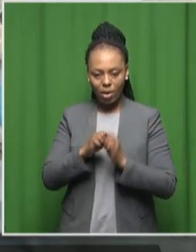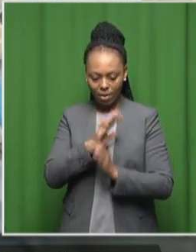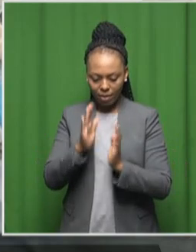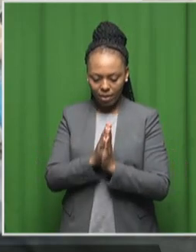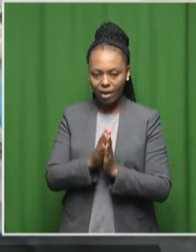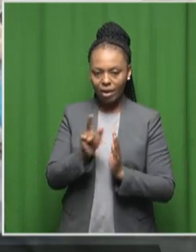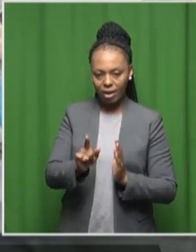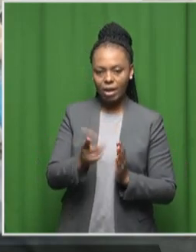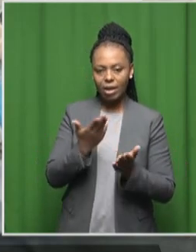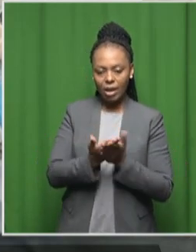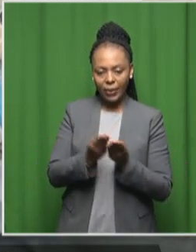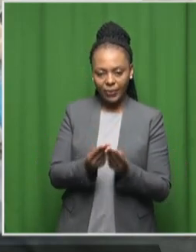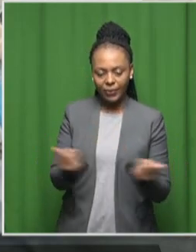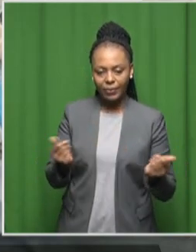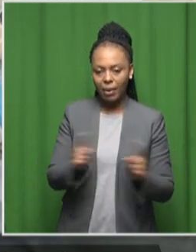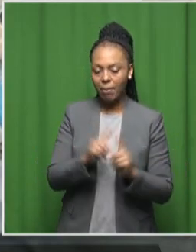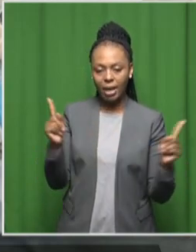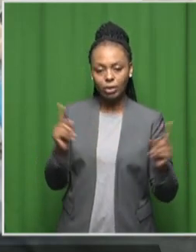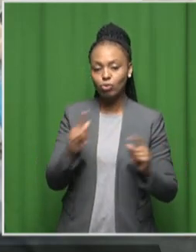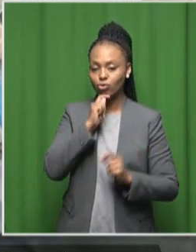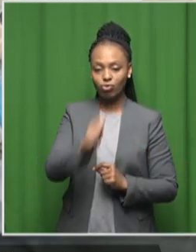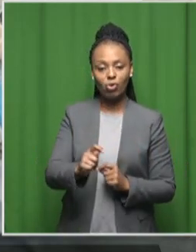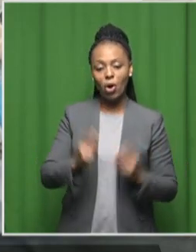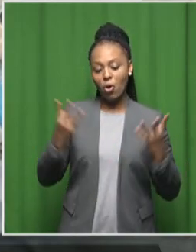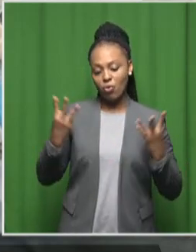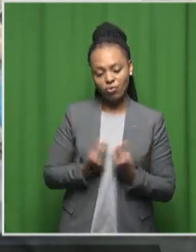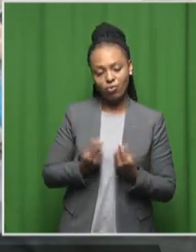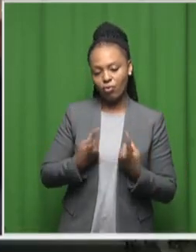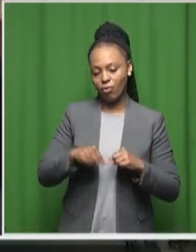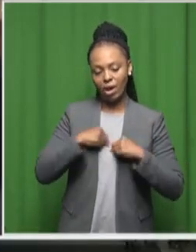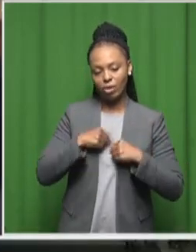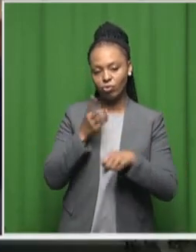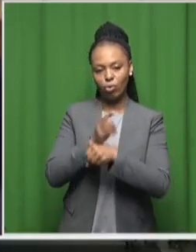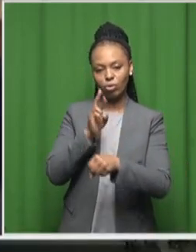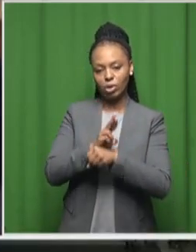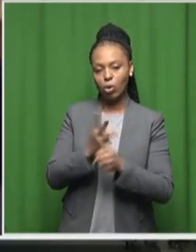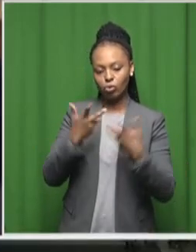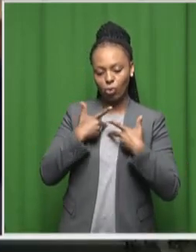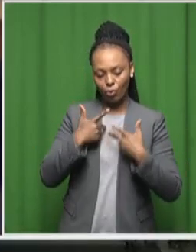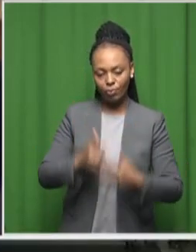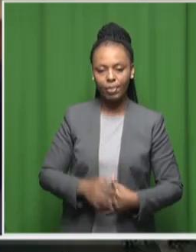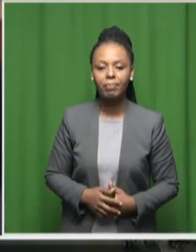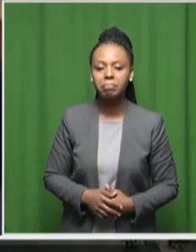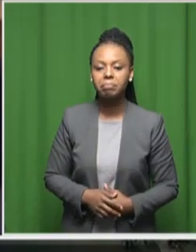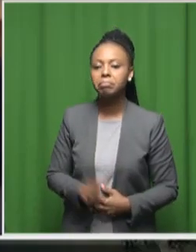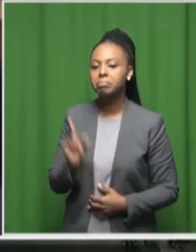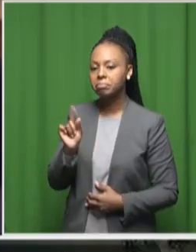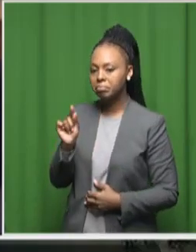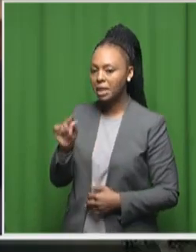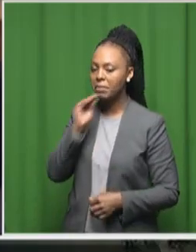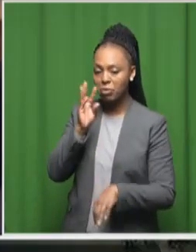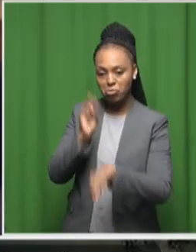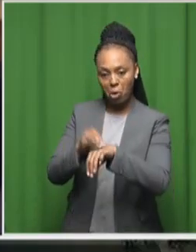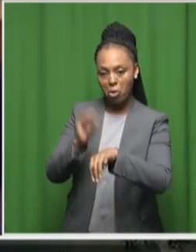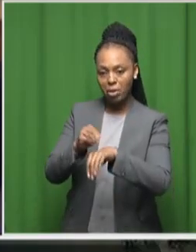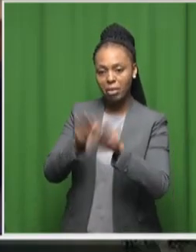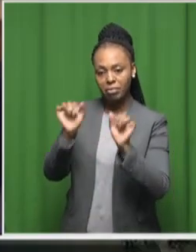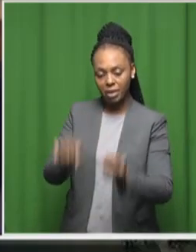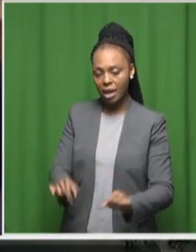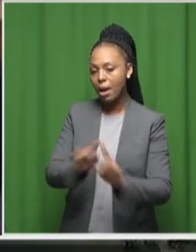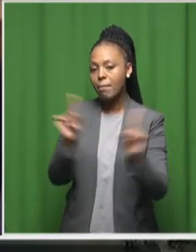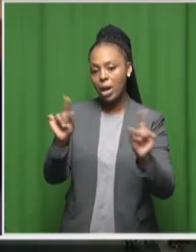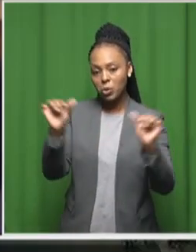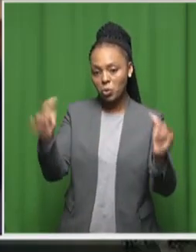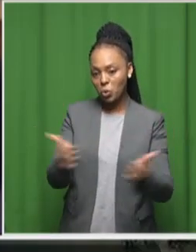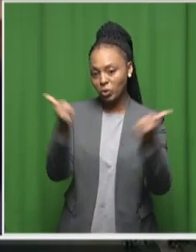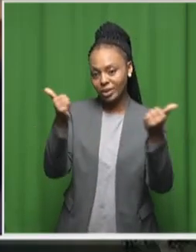of us around to do these things. Yeah. Which is, of course, perhaps somewhat problematic in one way, but perhaps good for those